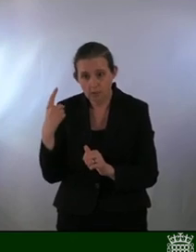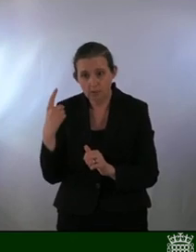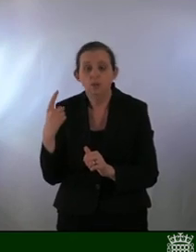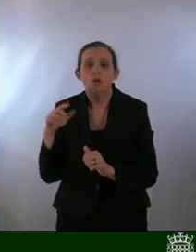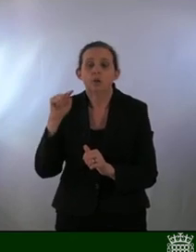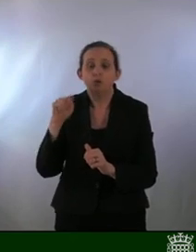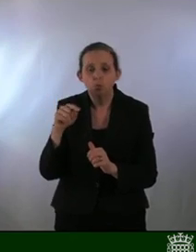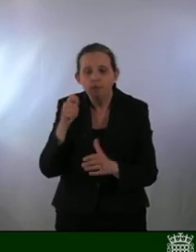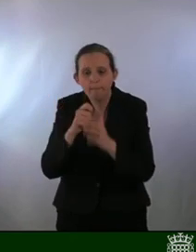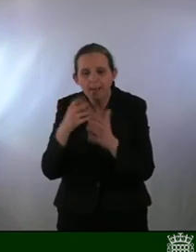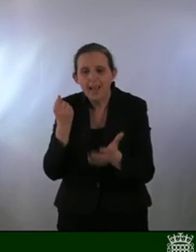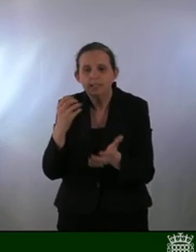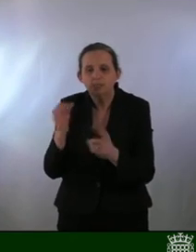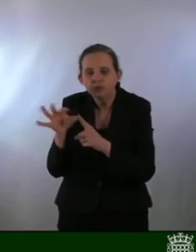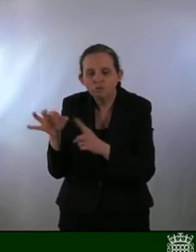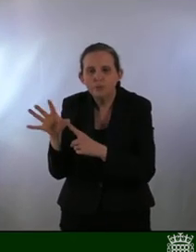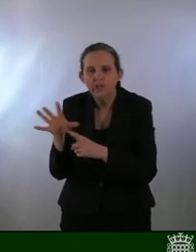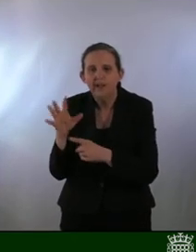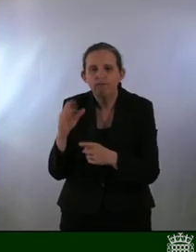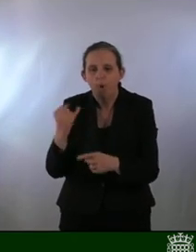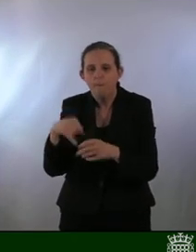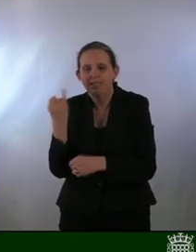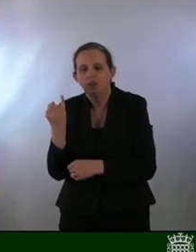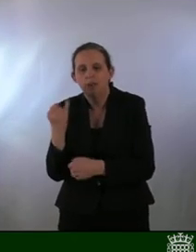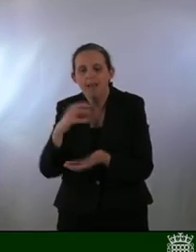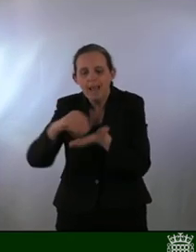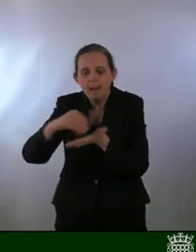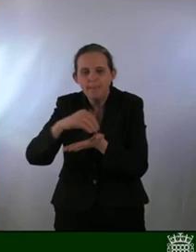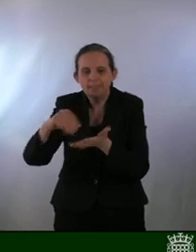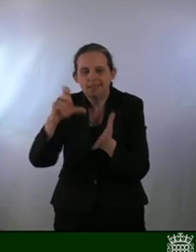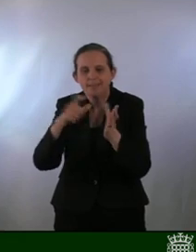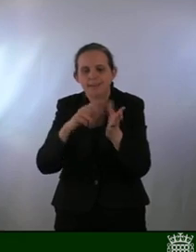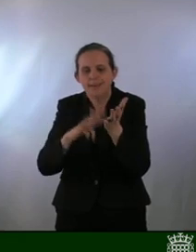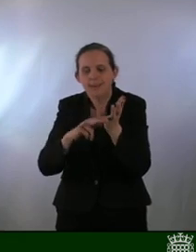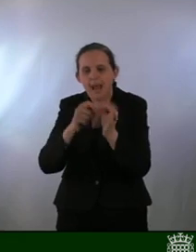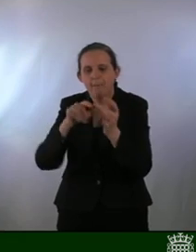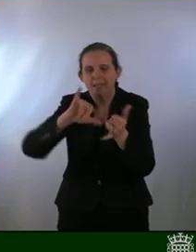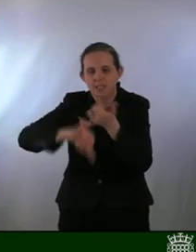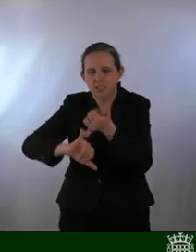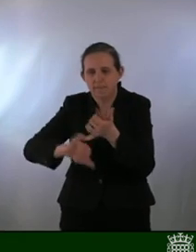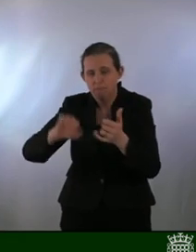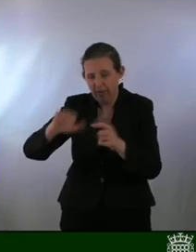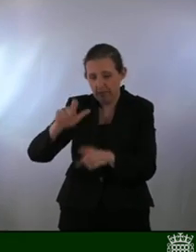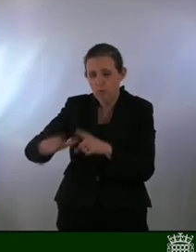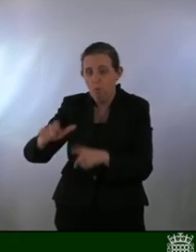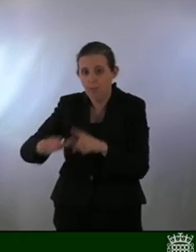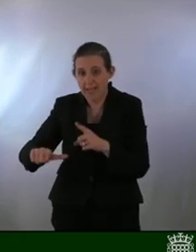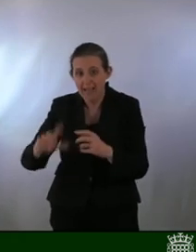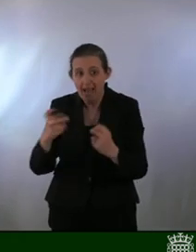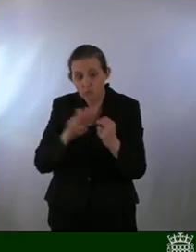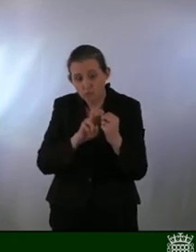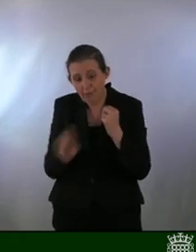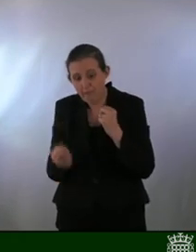years old relies upon it? He can only cash the private script in London, and he has to travel to London every month. He has asked for 3